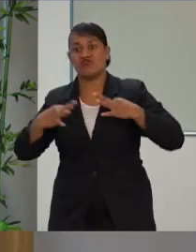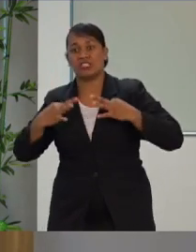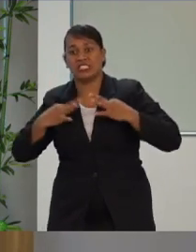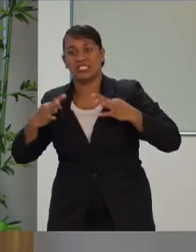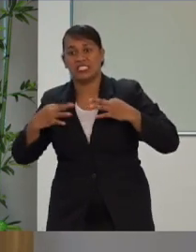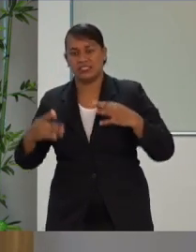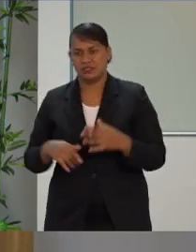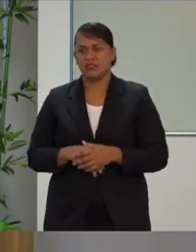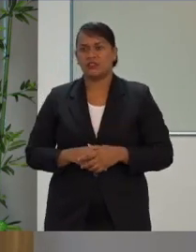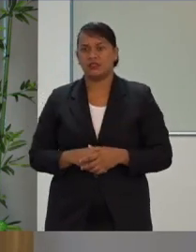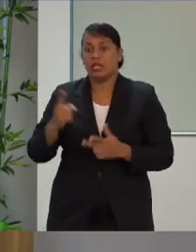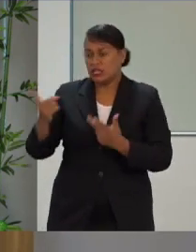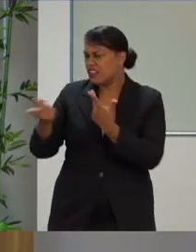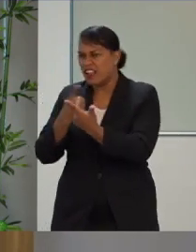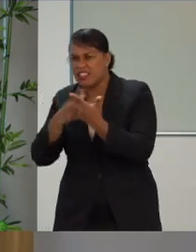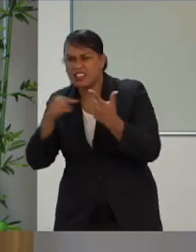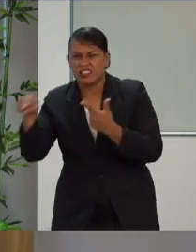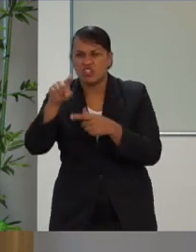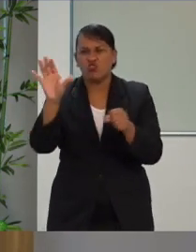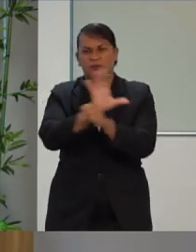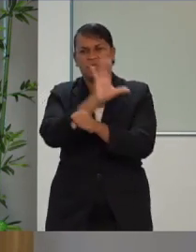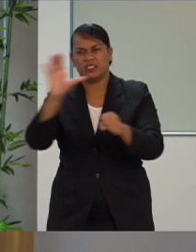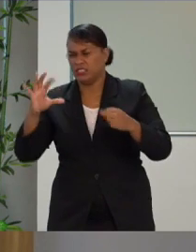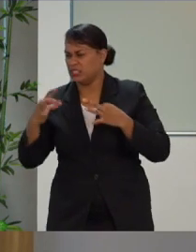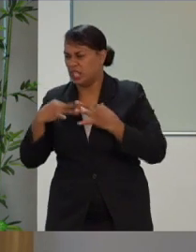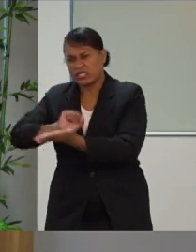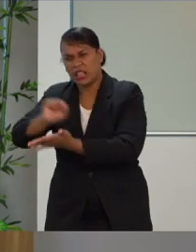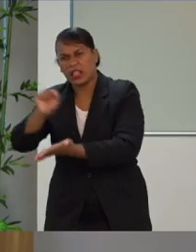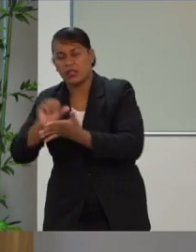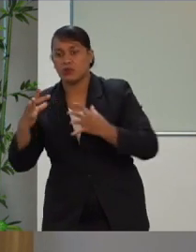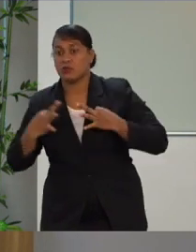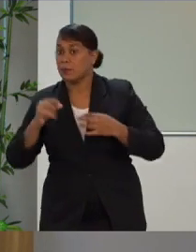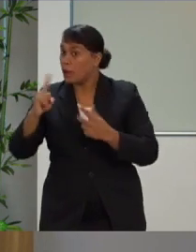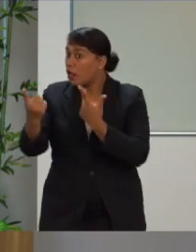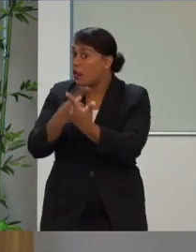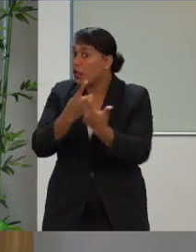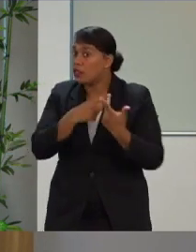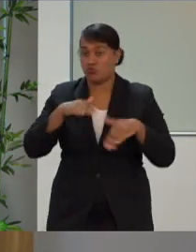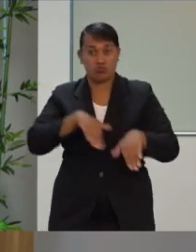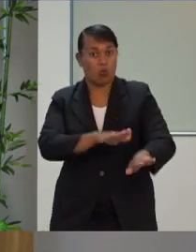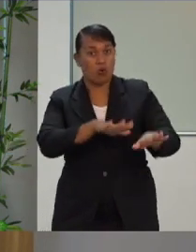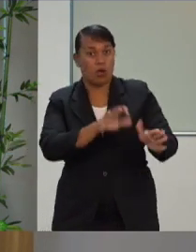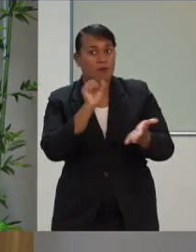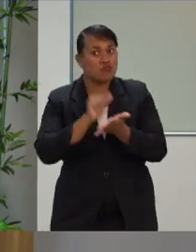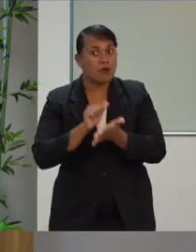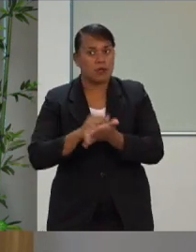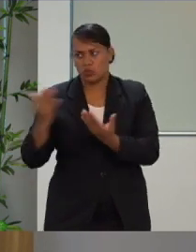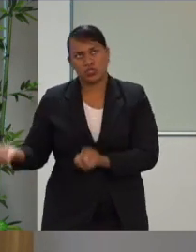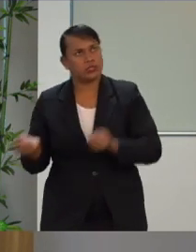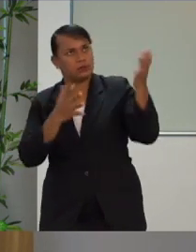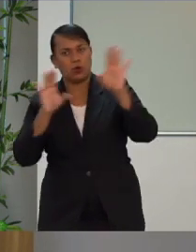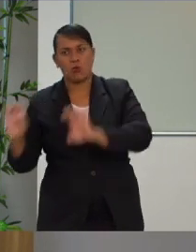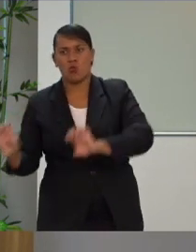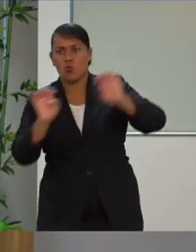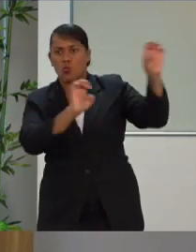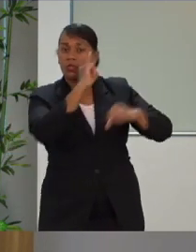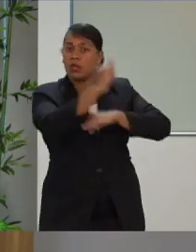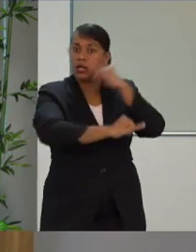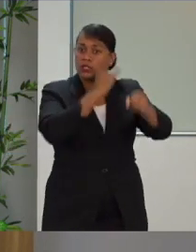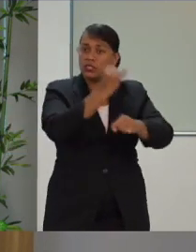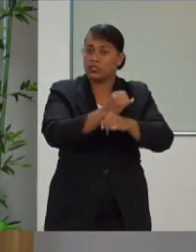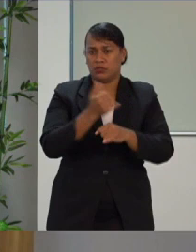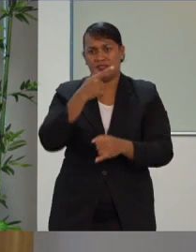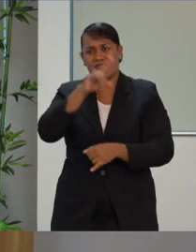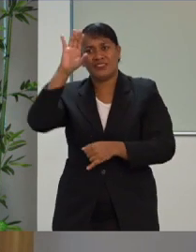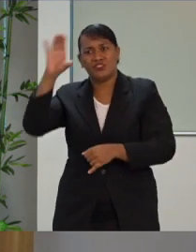etc., or Harrisons, I should say. But there are others, predominantly of the garment factories, it's made for offshore. So we have